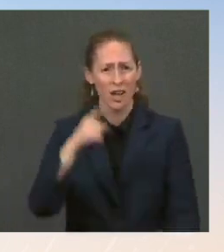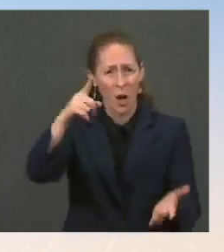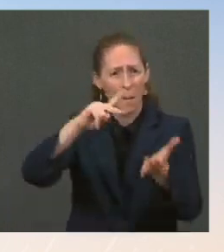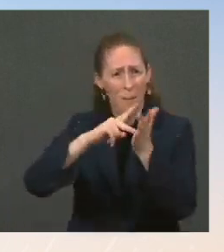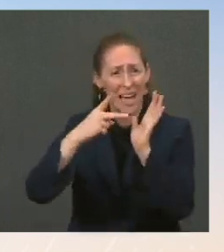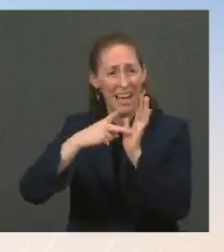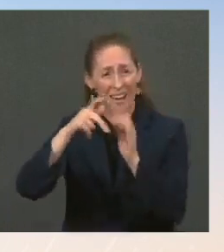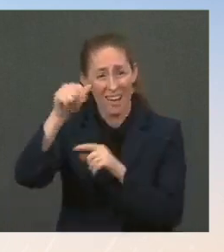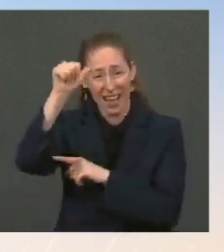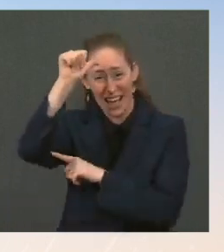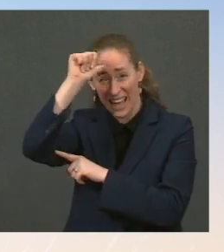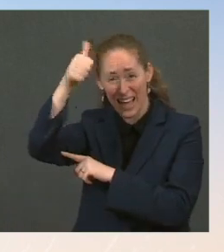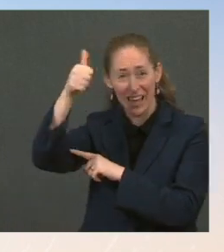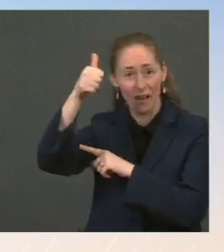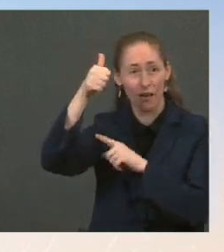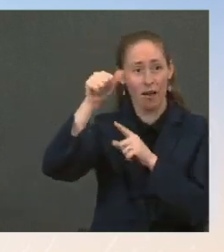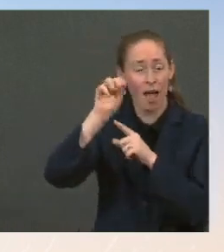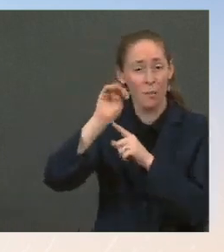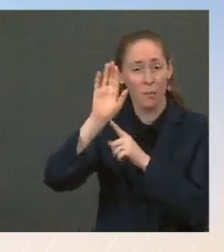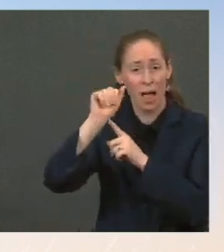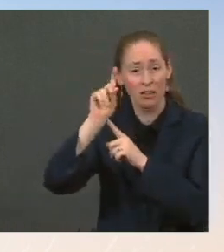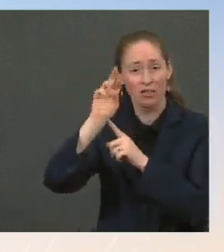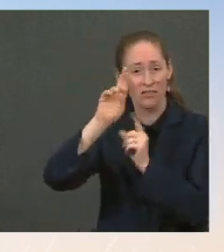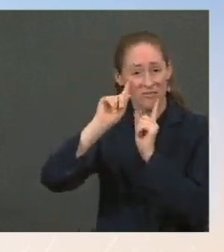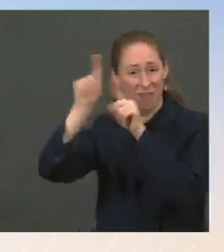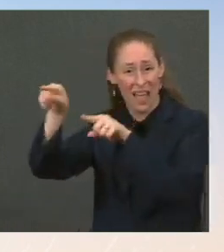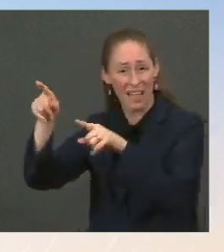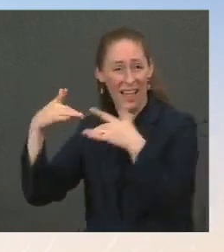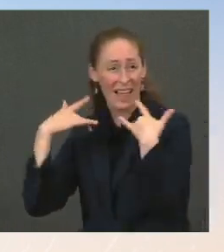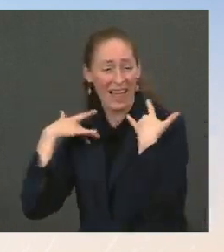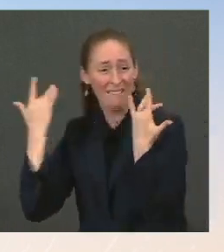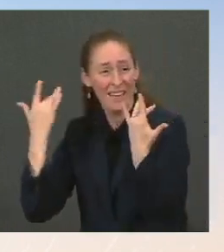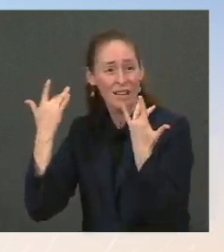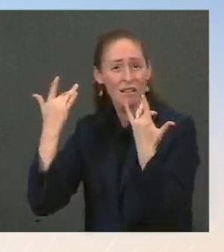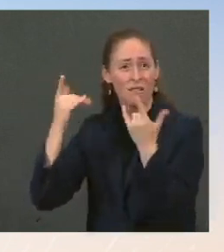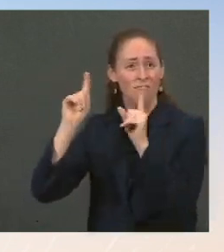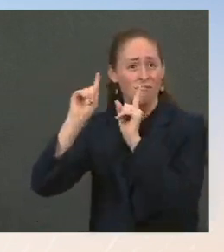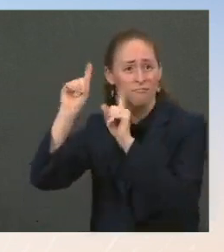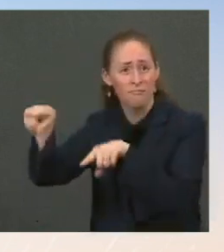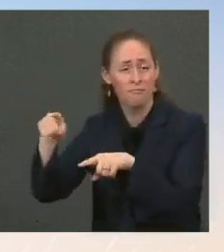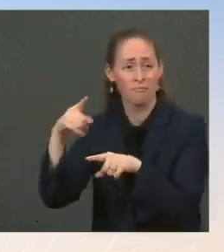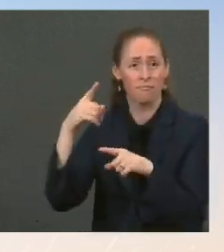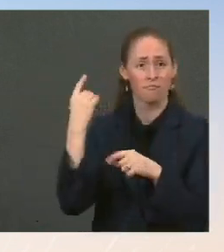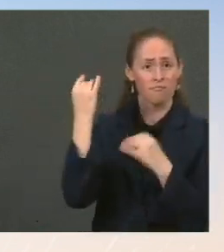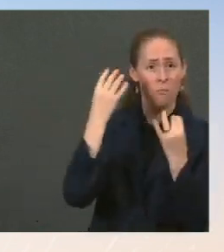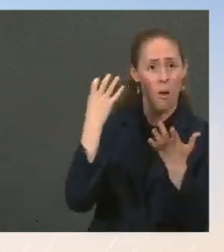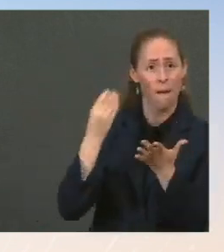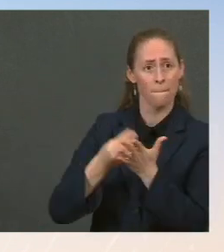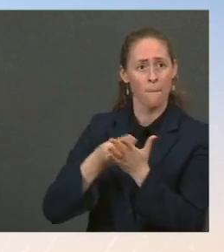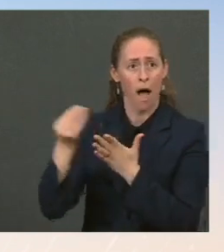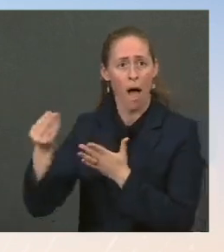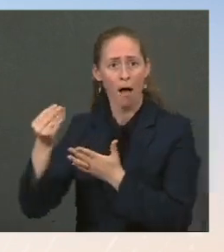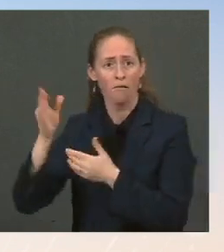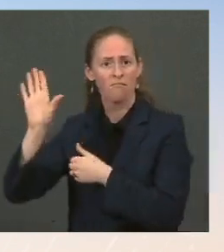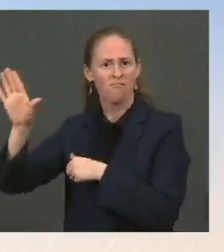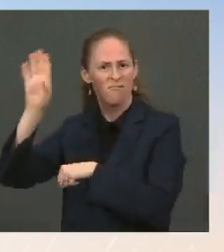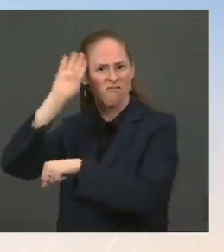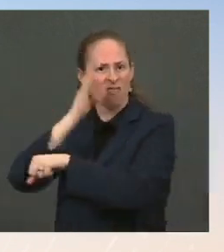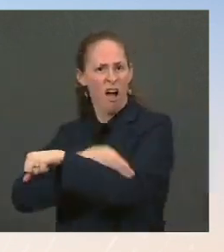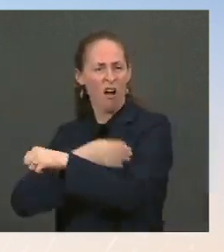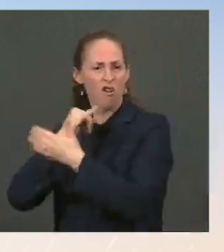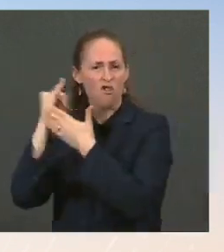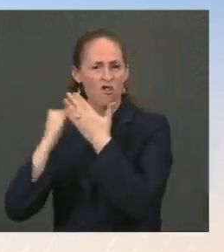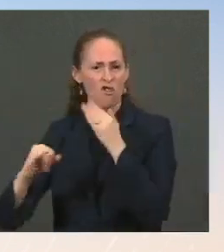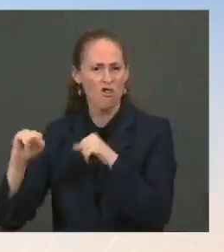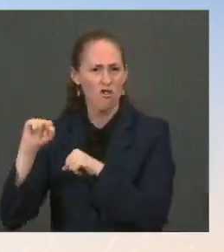and then meeting potentially with people who would seek to buy it. If you have attendees at that event who might be seeking either